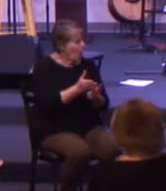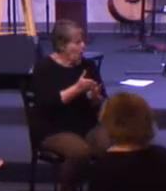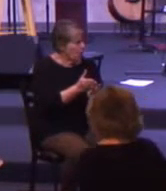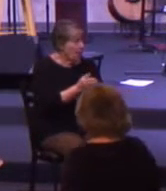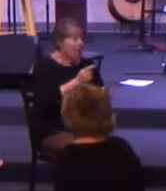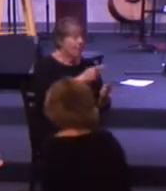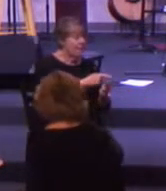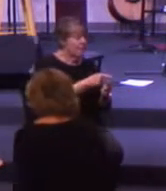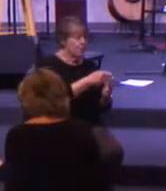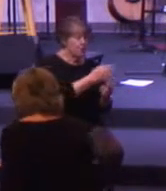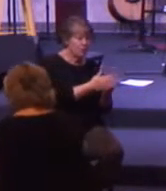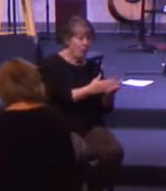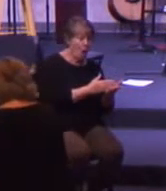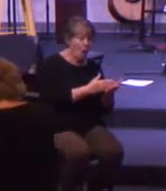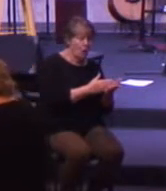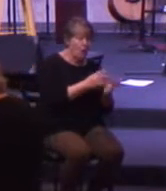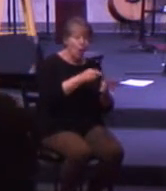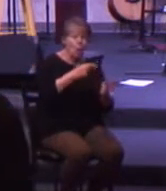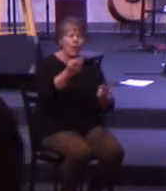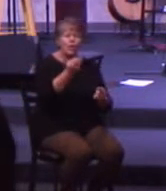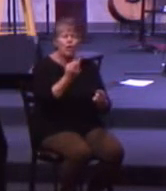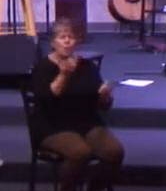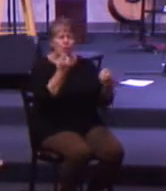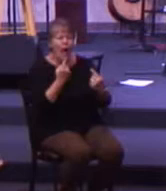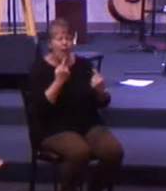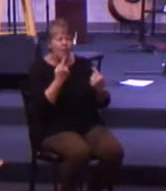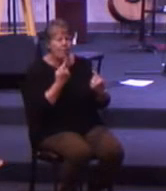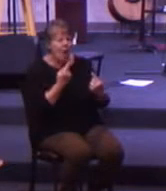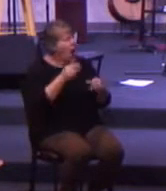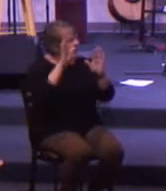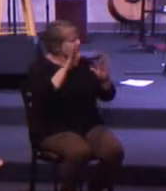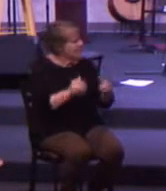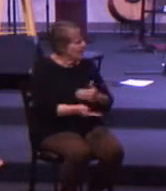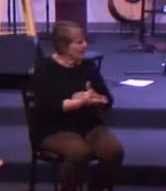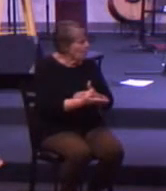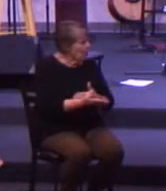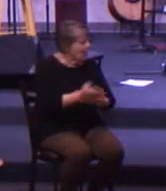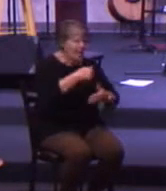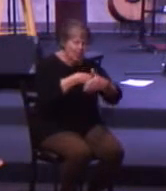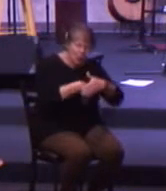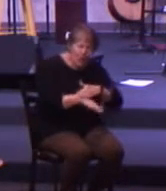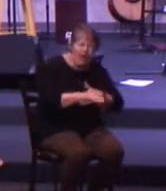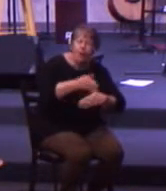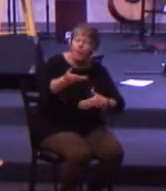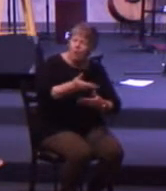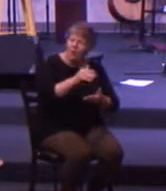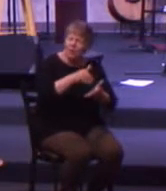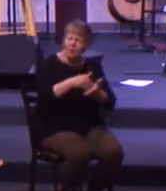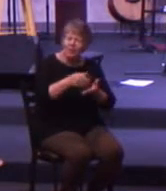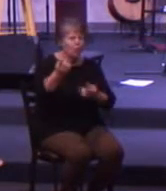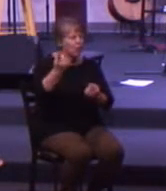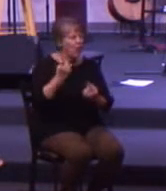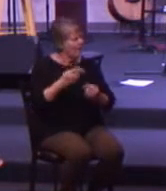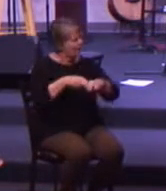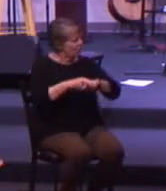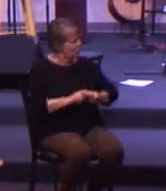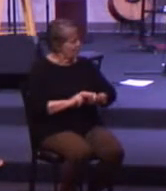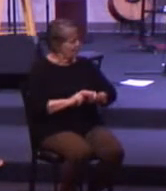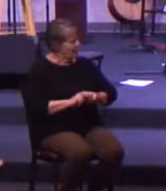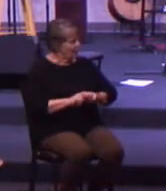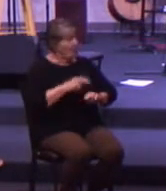part of the question. When you show up here on a Sunday morning, when you walk into the Welcome Center and sit down in the Worship Center, are